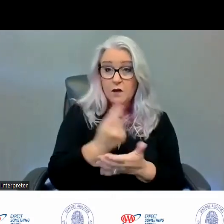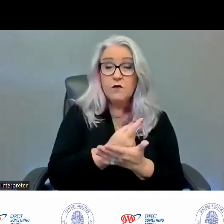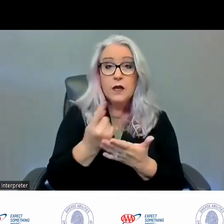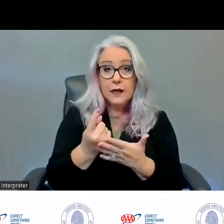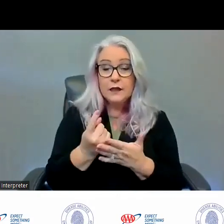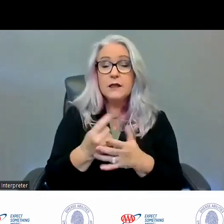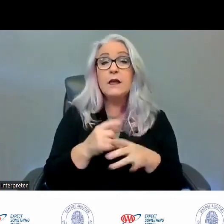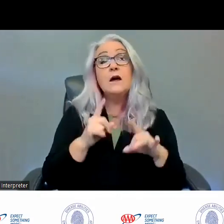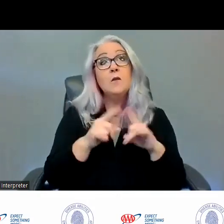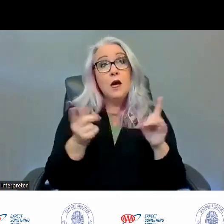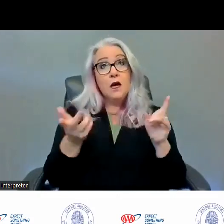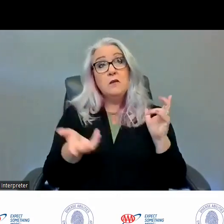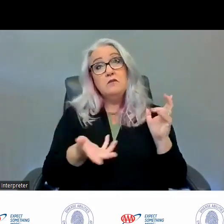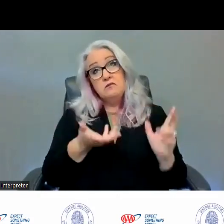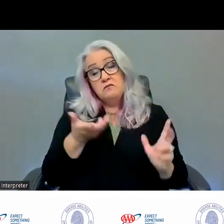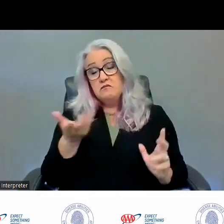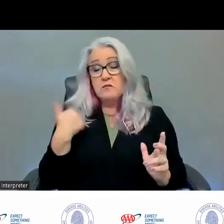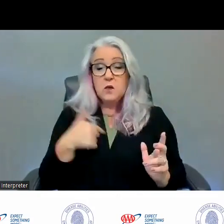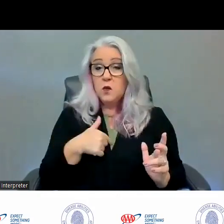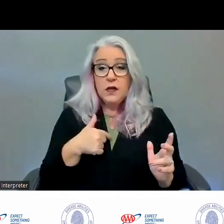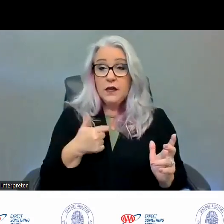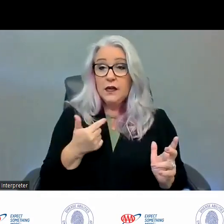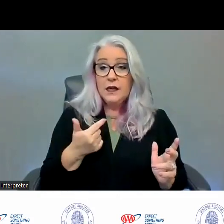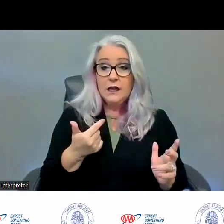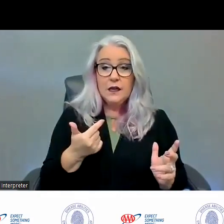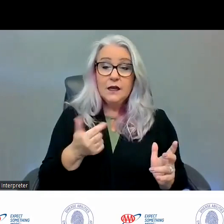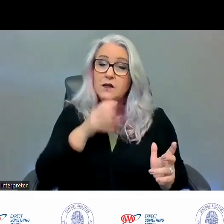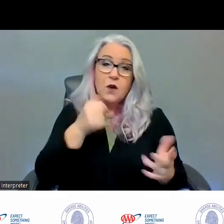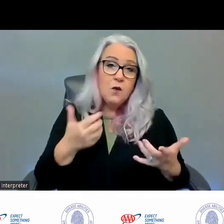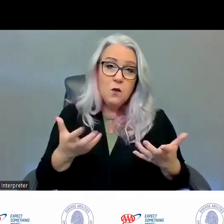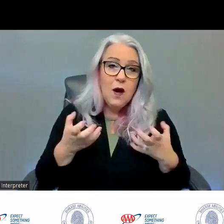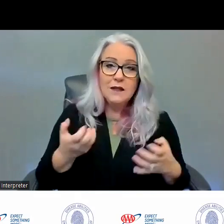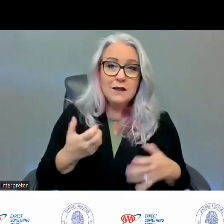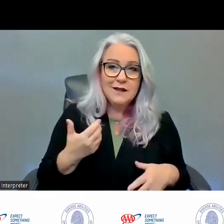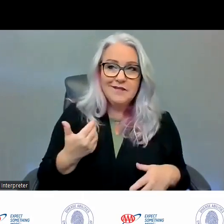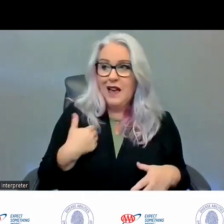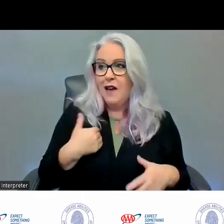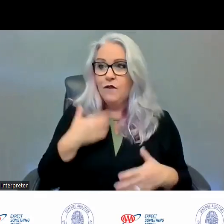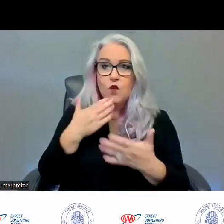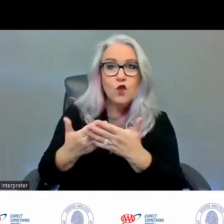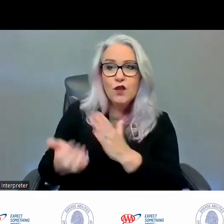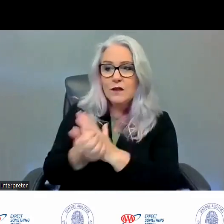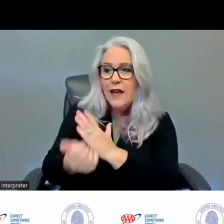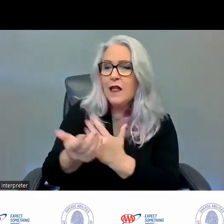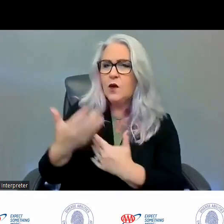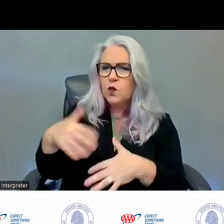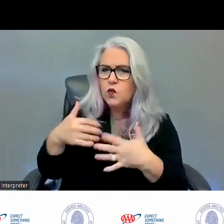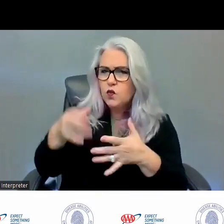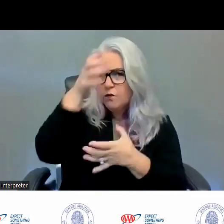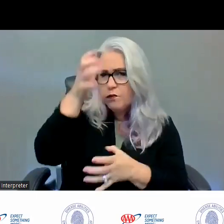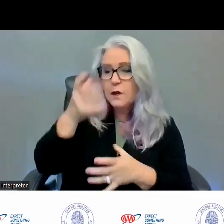have, we don't want to have good talent come and then, just lose